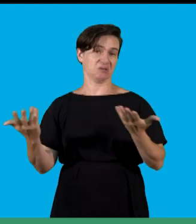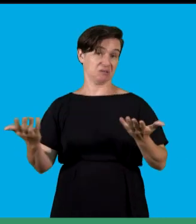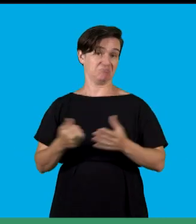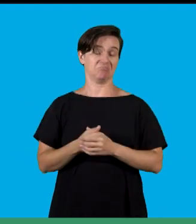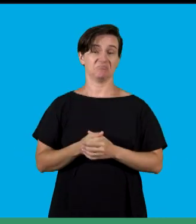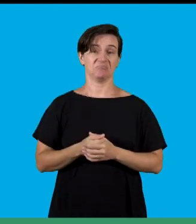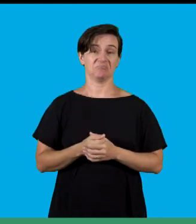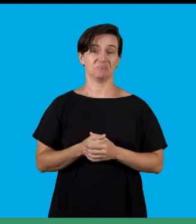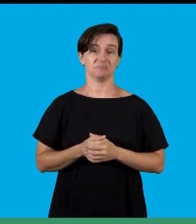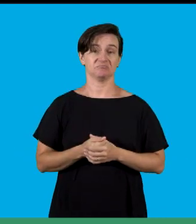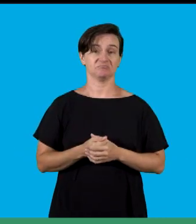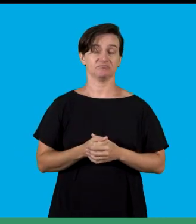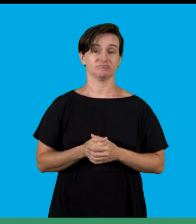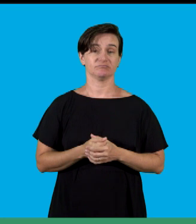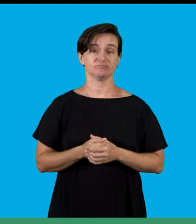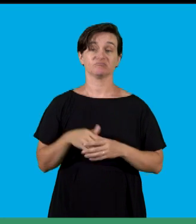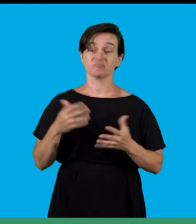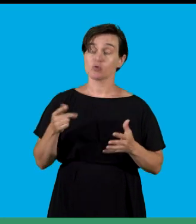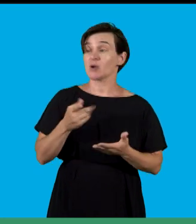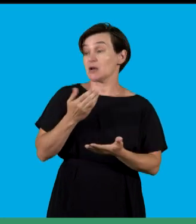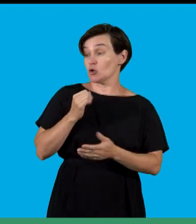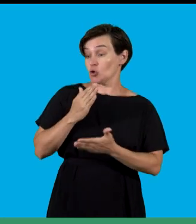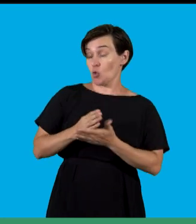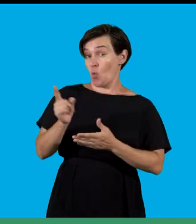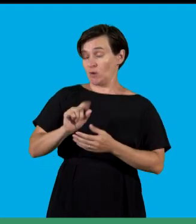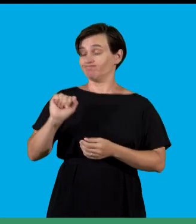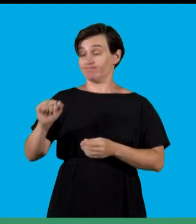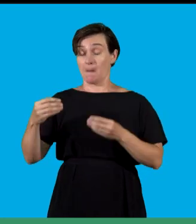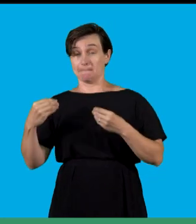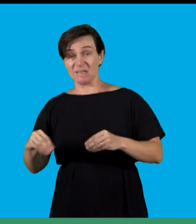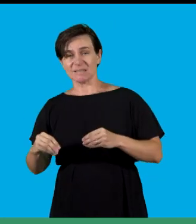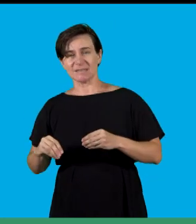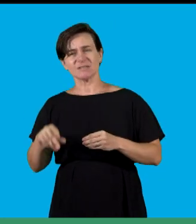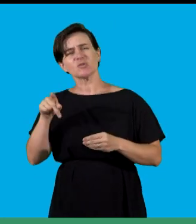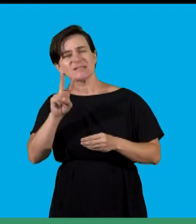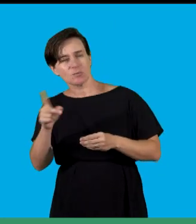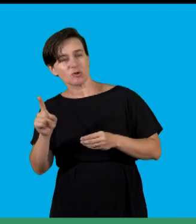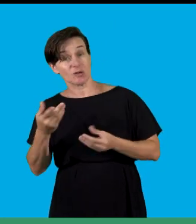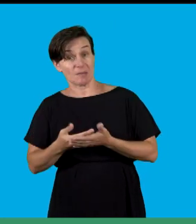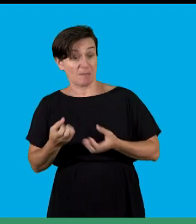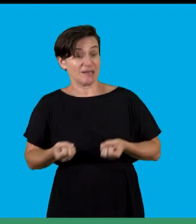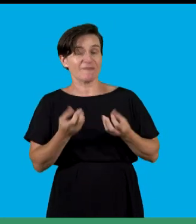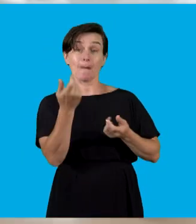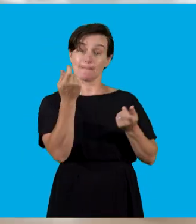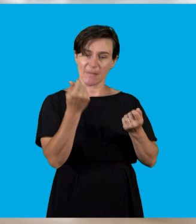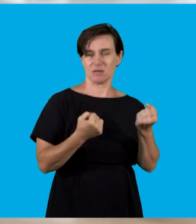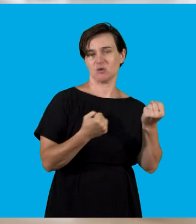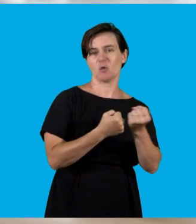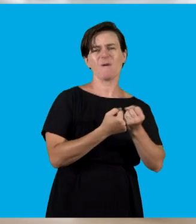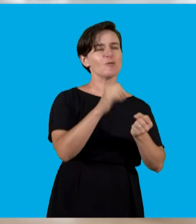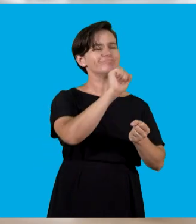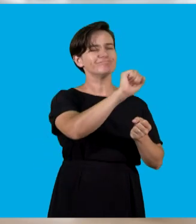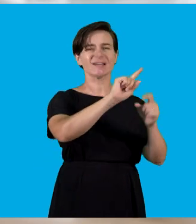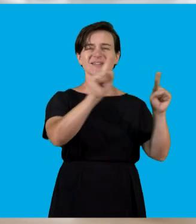community events. Another way to address crime is to make sure that as a business, you can do what you can offer financial support